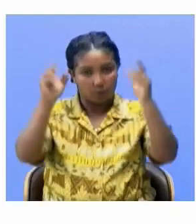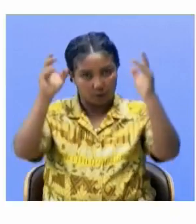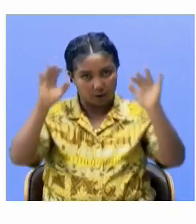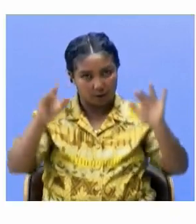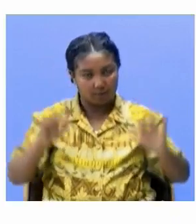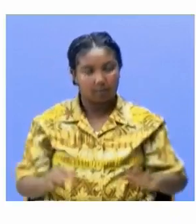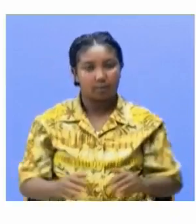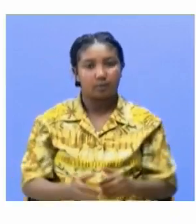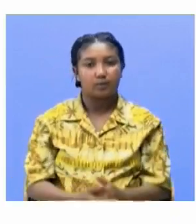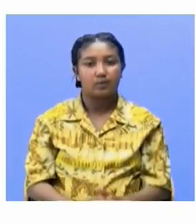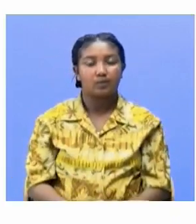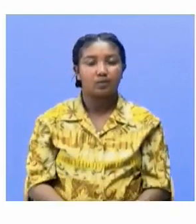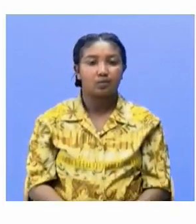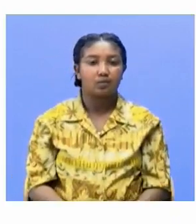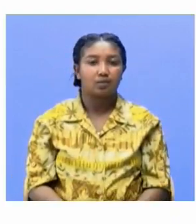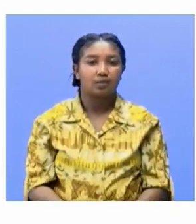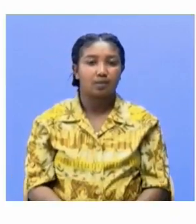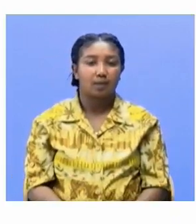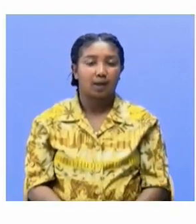to rain.